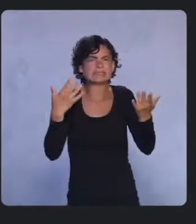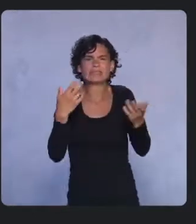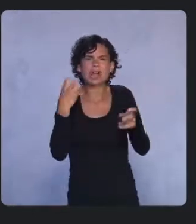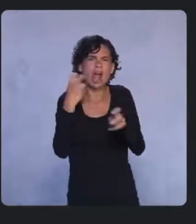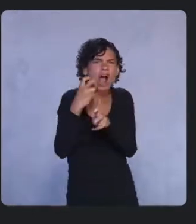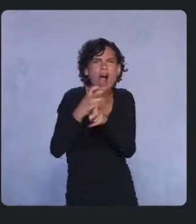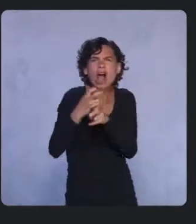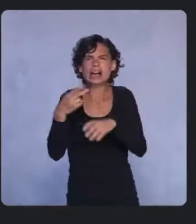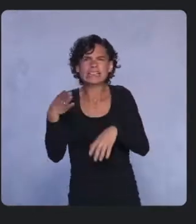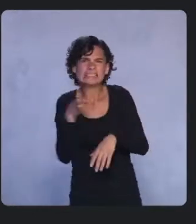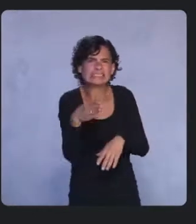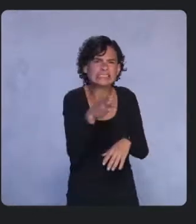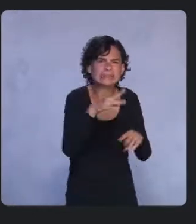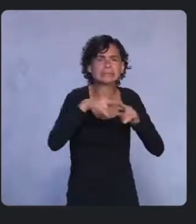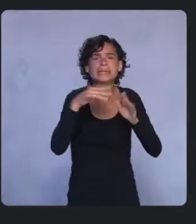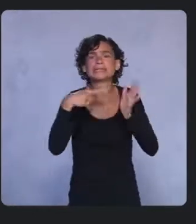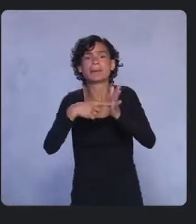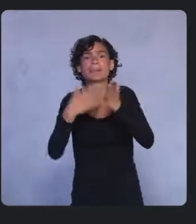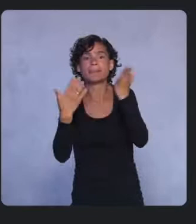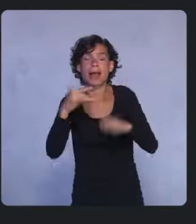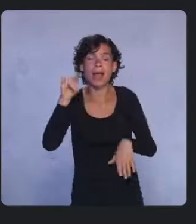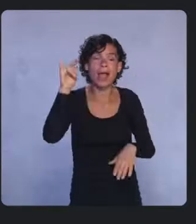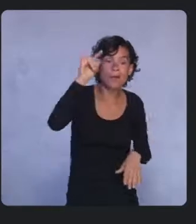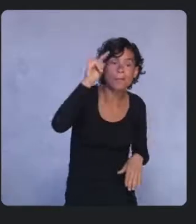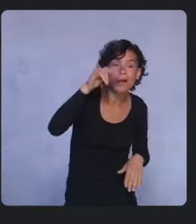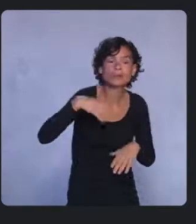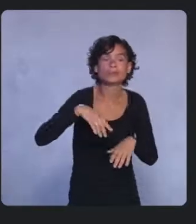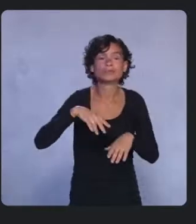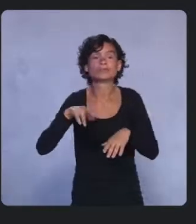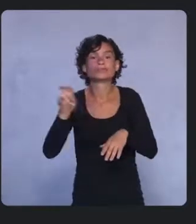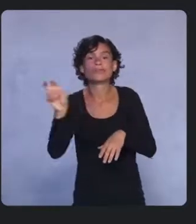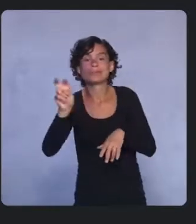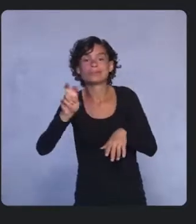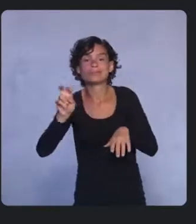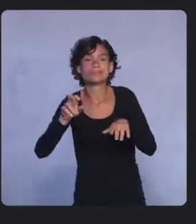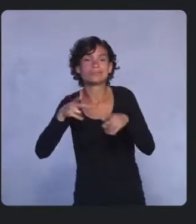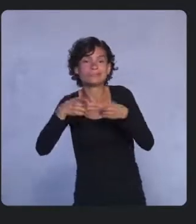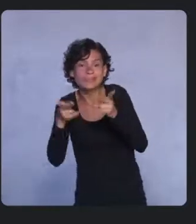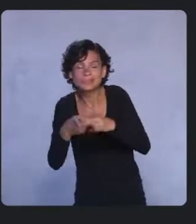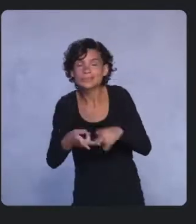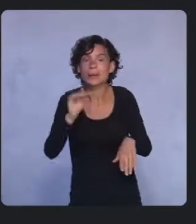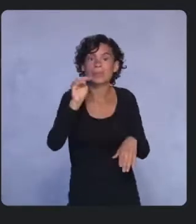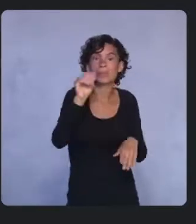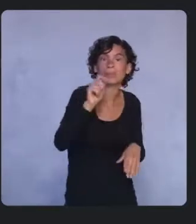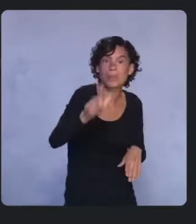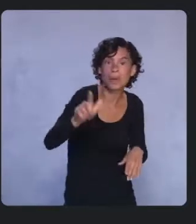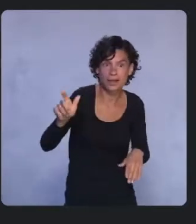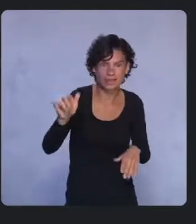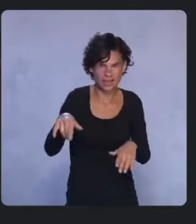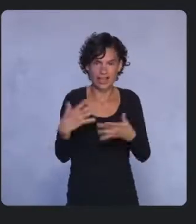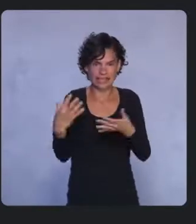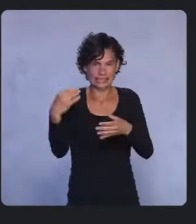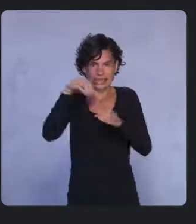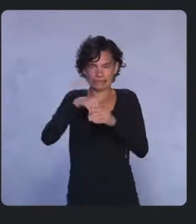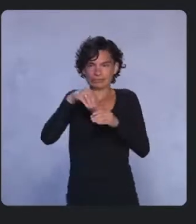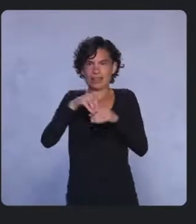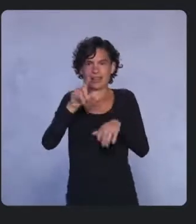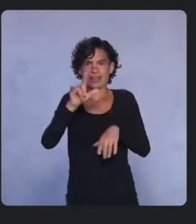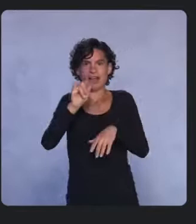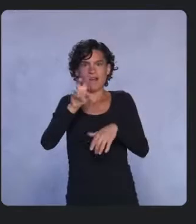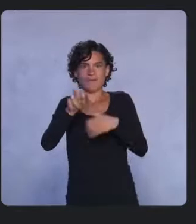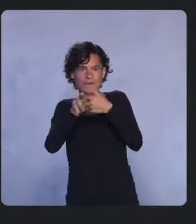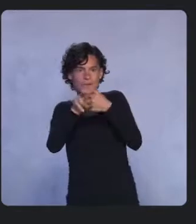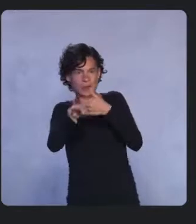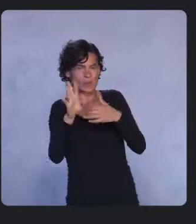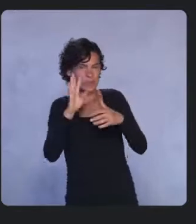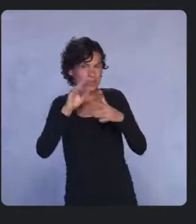buildings, like airports, transit stations, and malls. Indoor Live View will start rolling out in top train stations